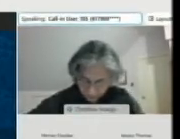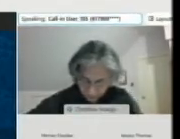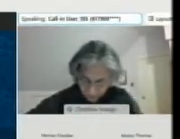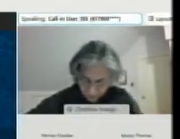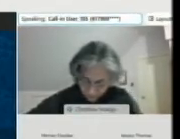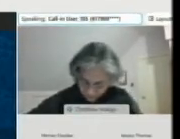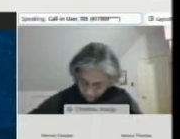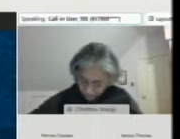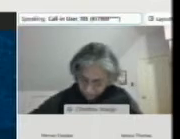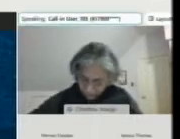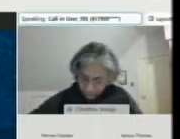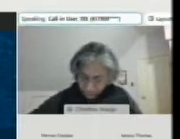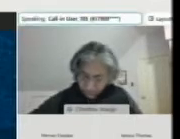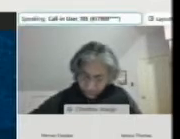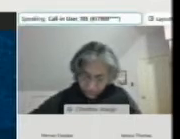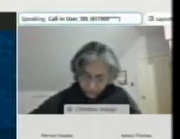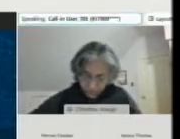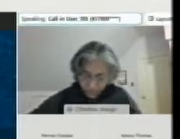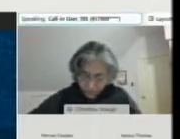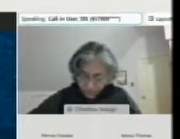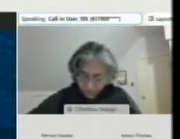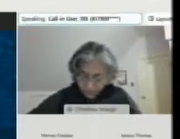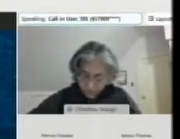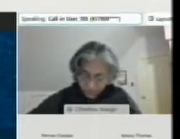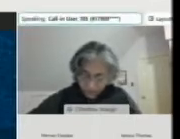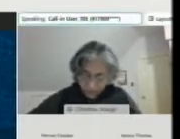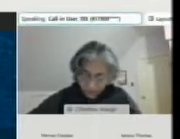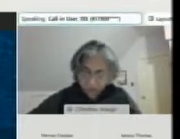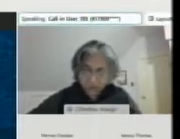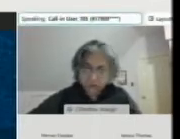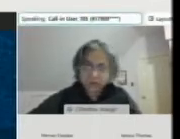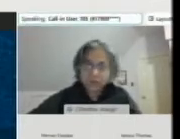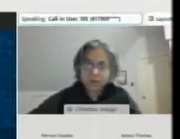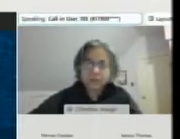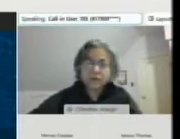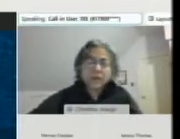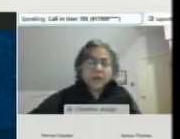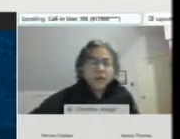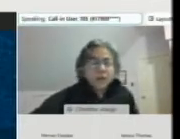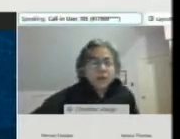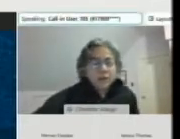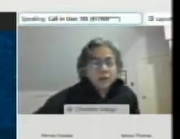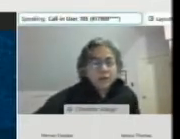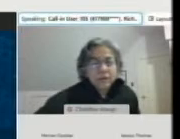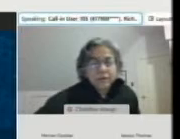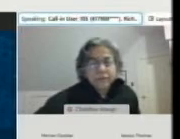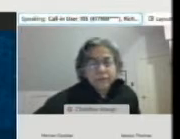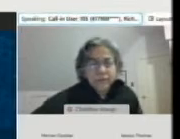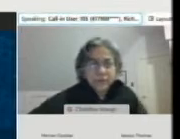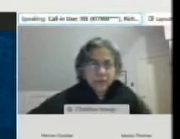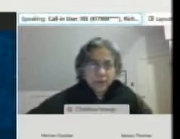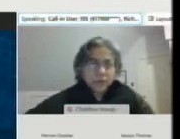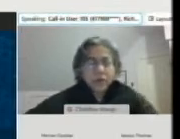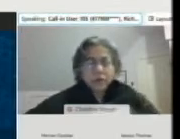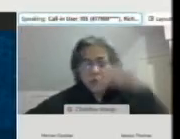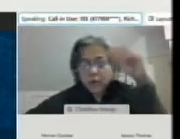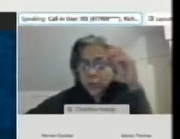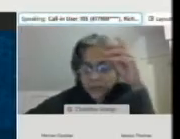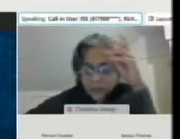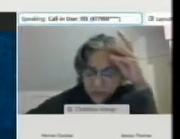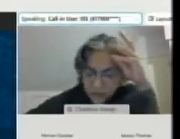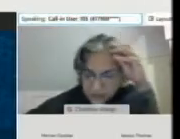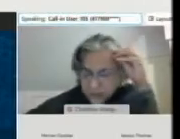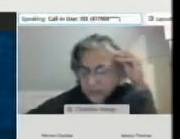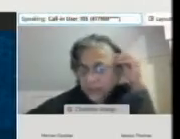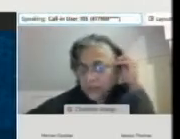thank you for hanging on. Can I hear from 2 more people, please, Jessica? Sure. I know Melanie's been